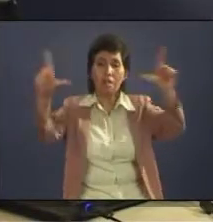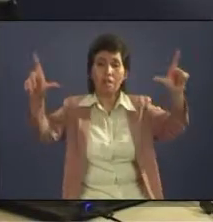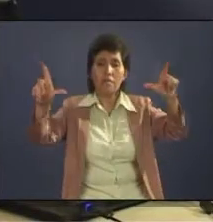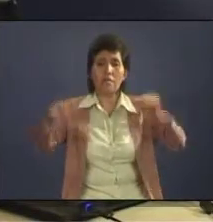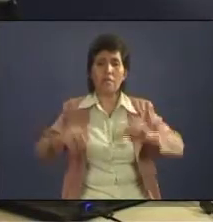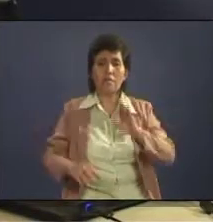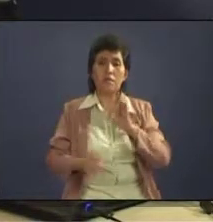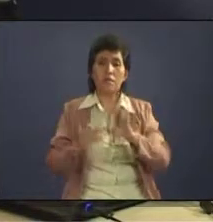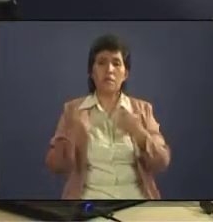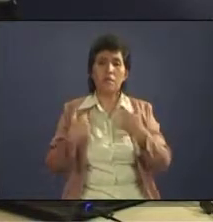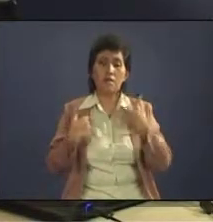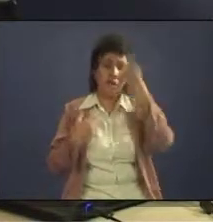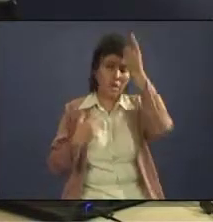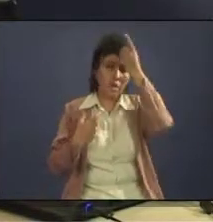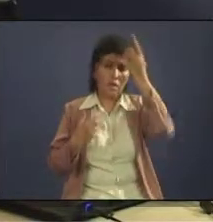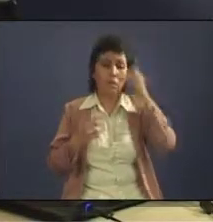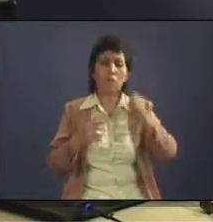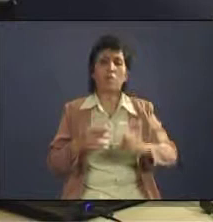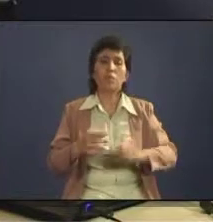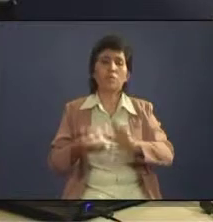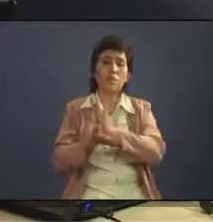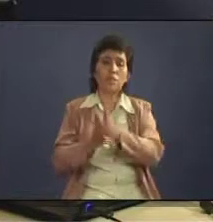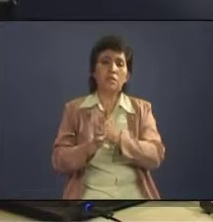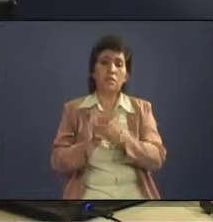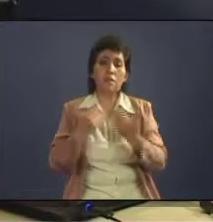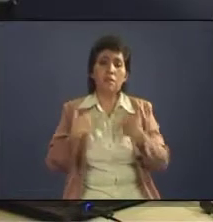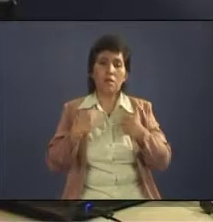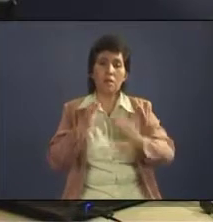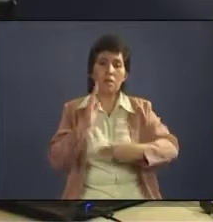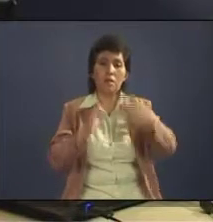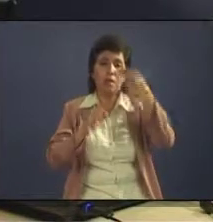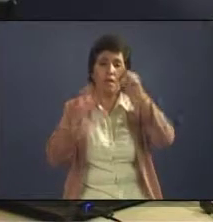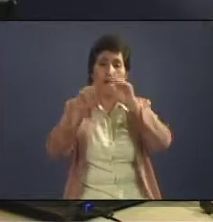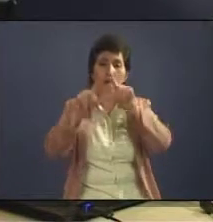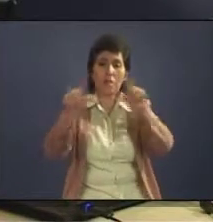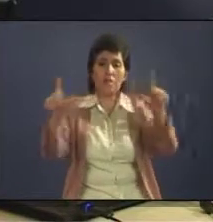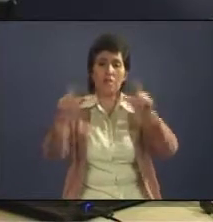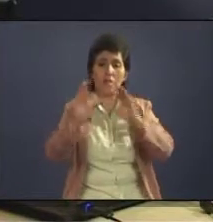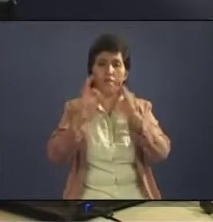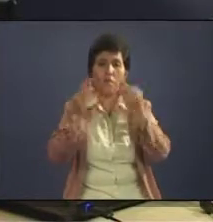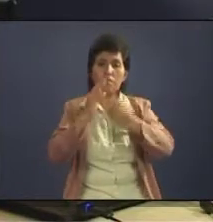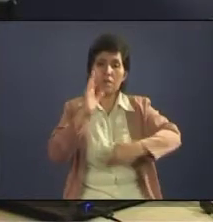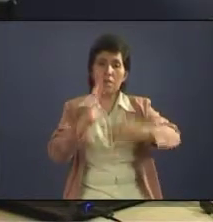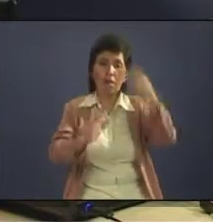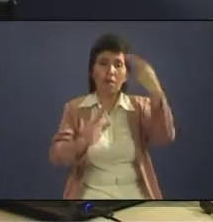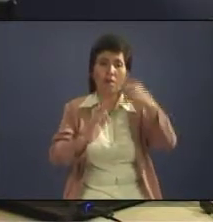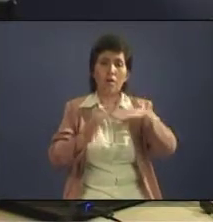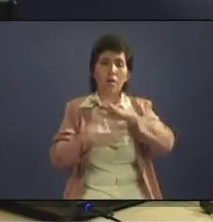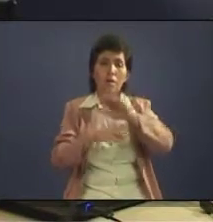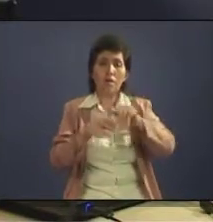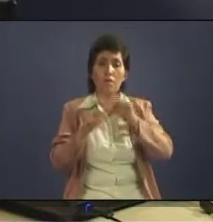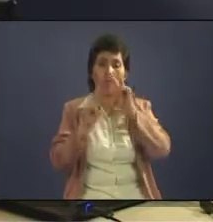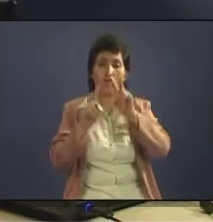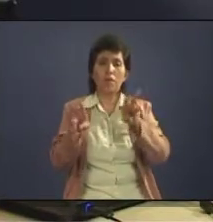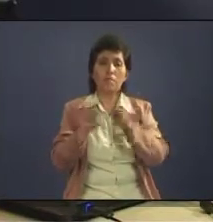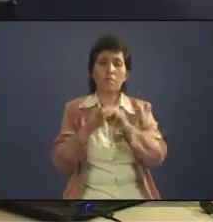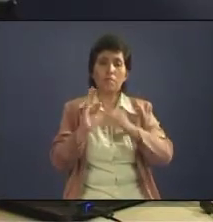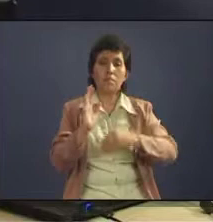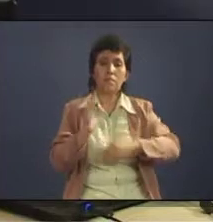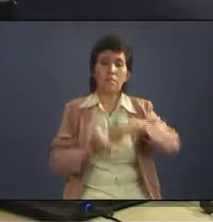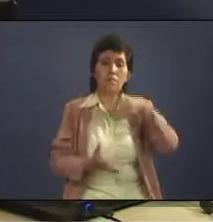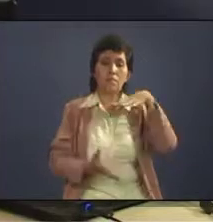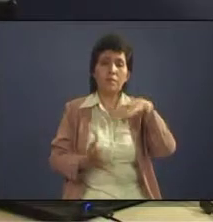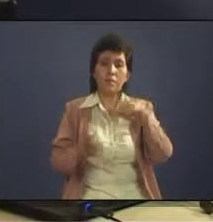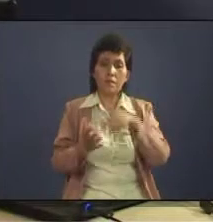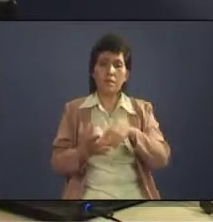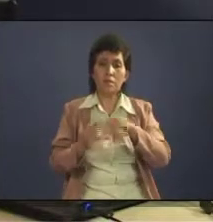of 4444, it means I'm too poor to get my own number. Okay, and Dato, okay, this put us in a